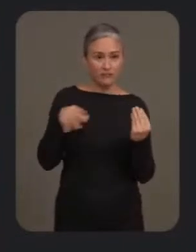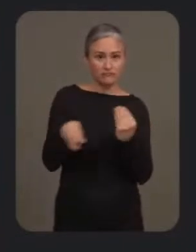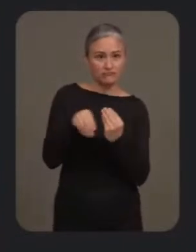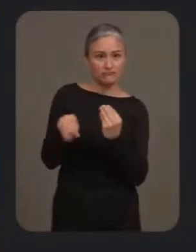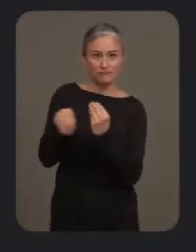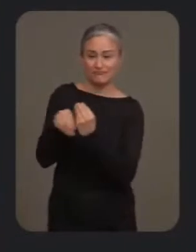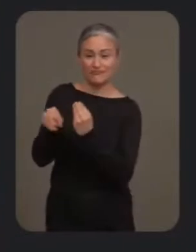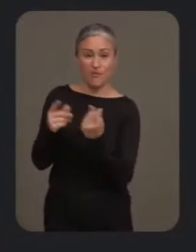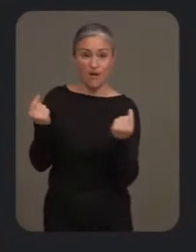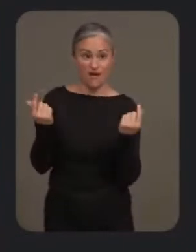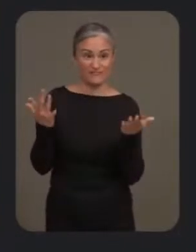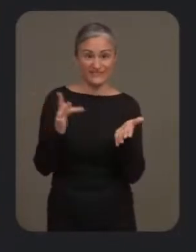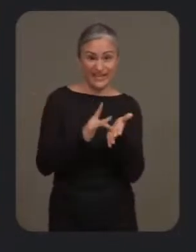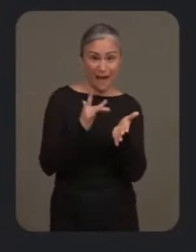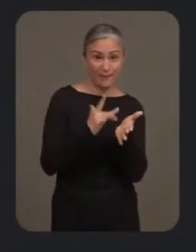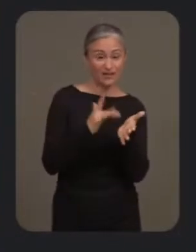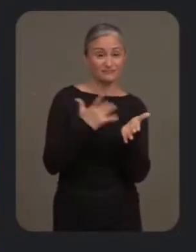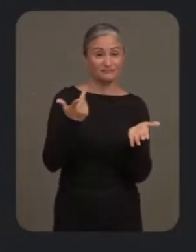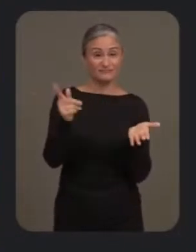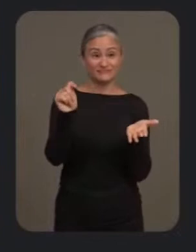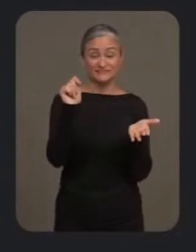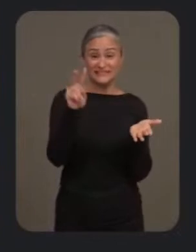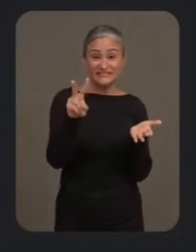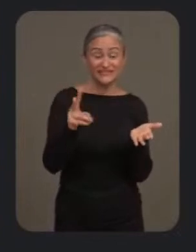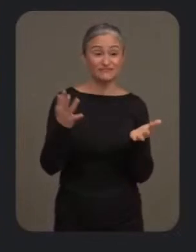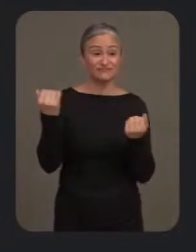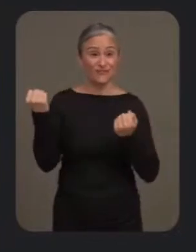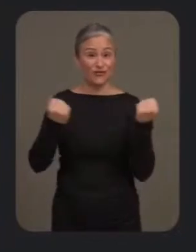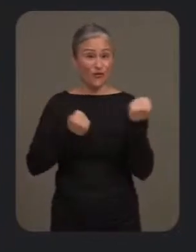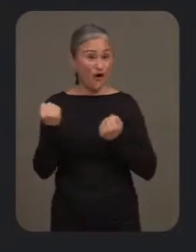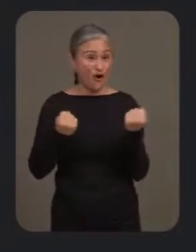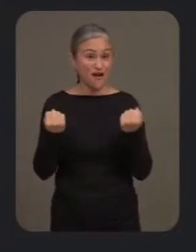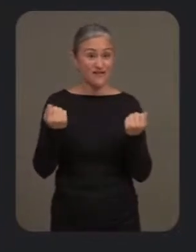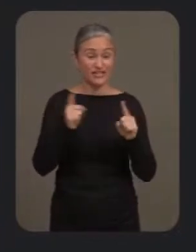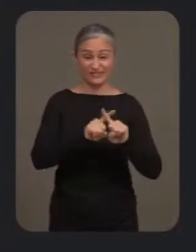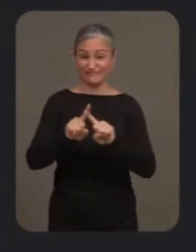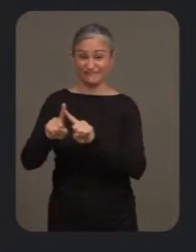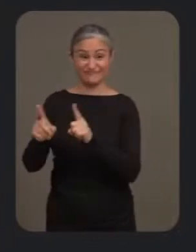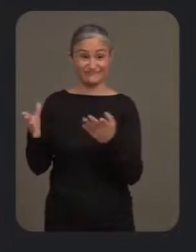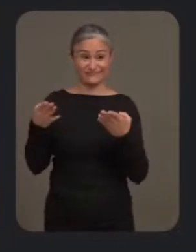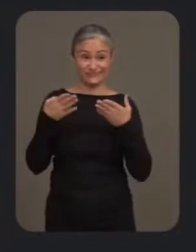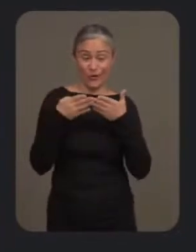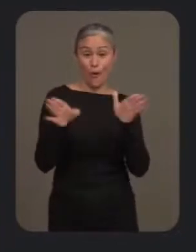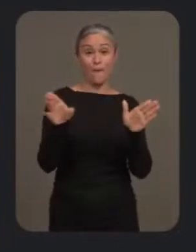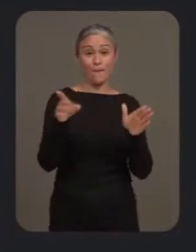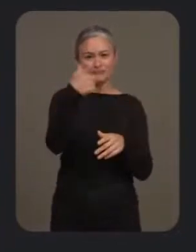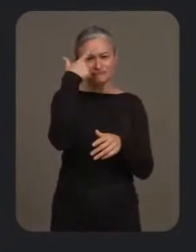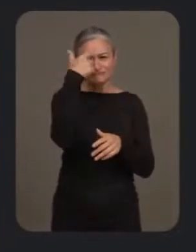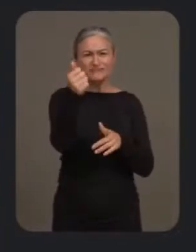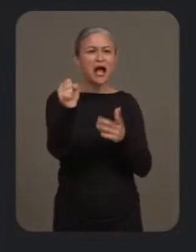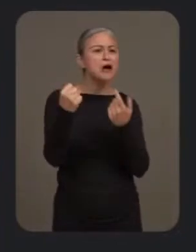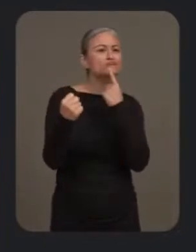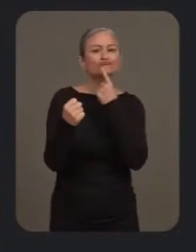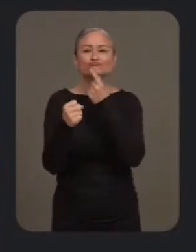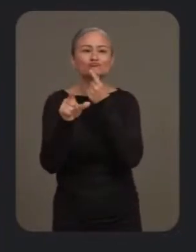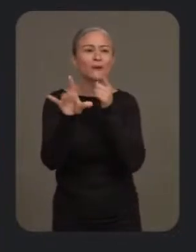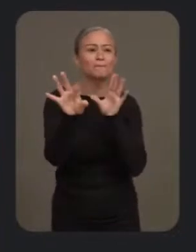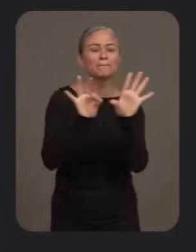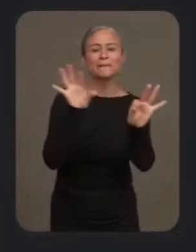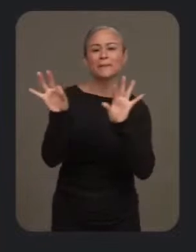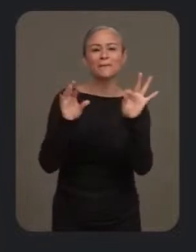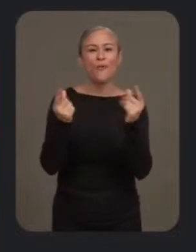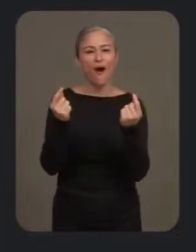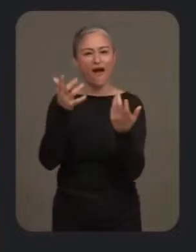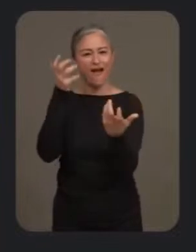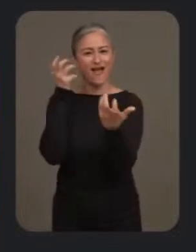our lives, like tablets, TVs, cars, and more, this openness creates the freedom to choose the